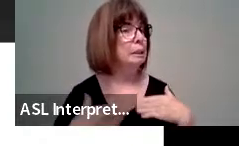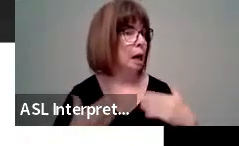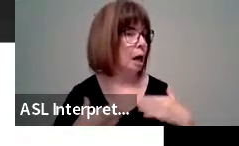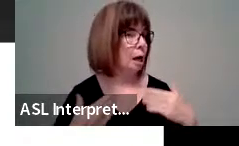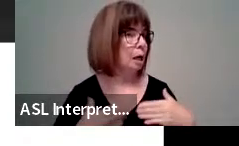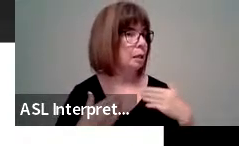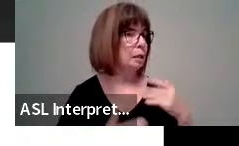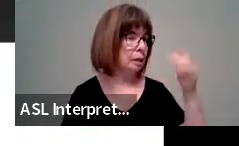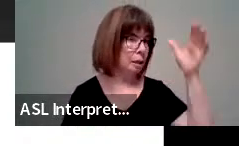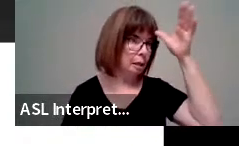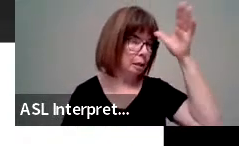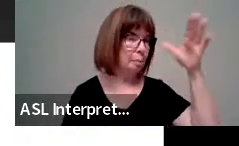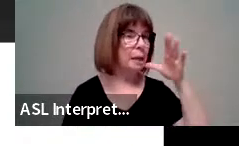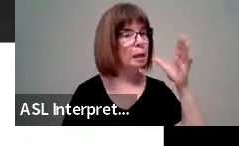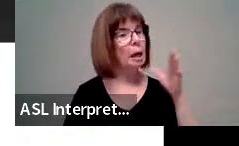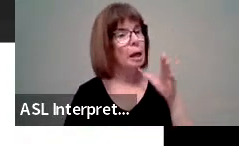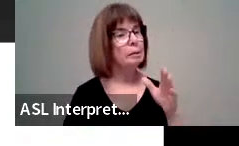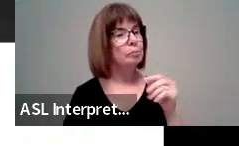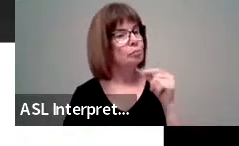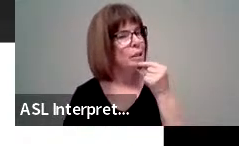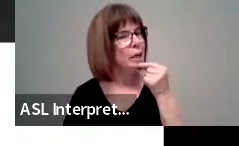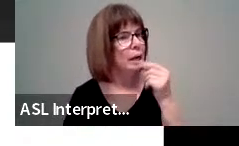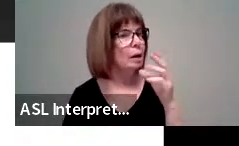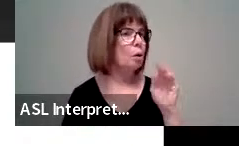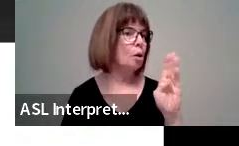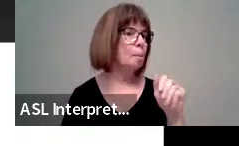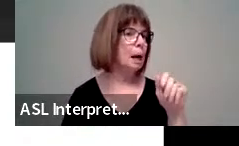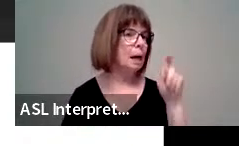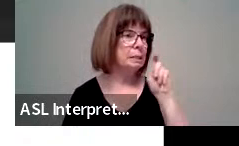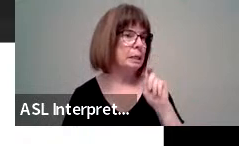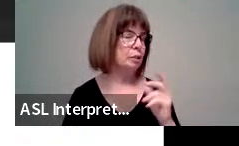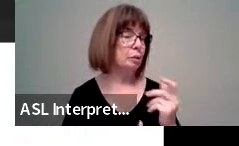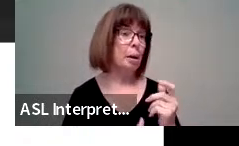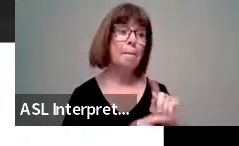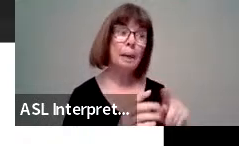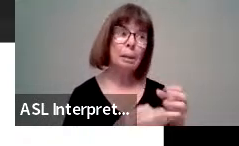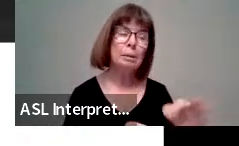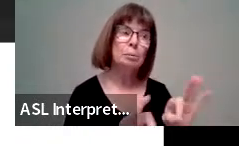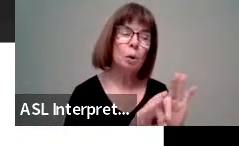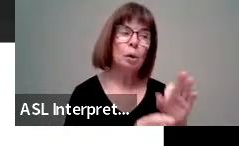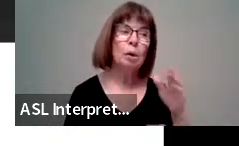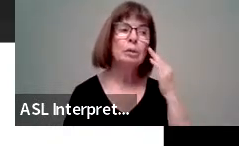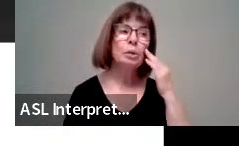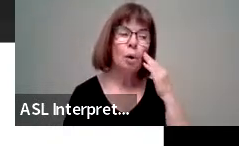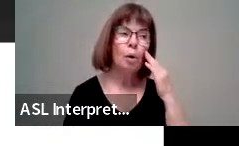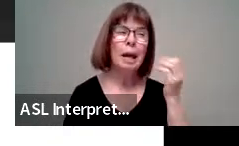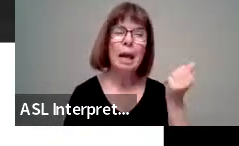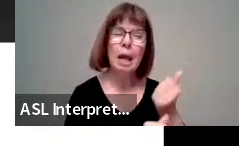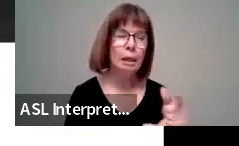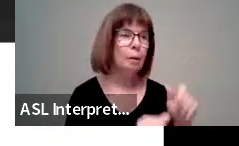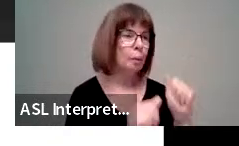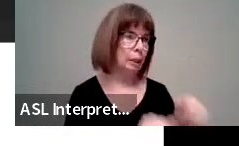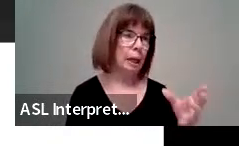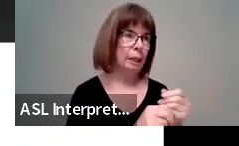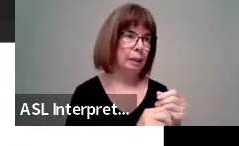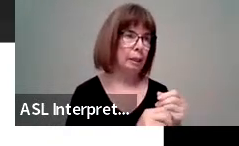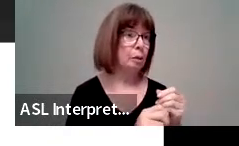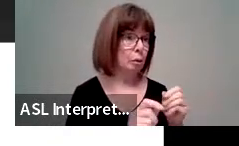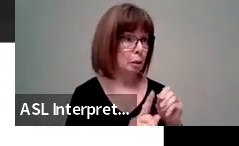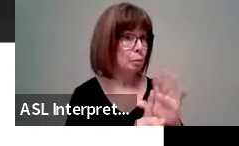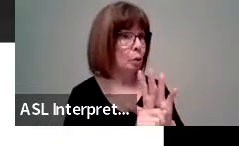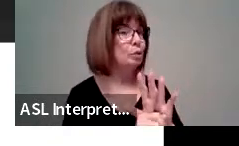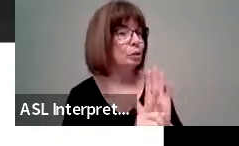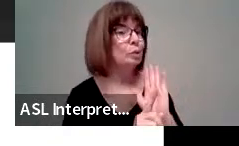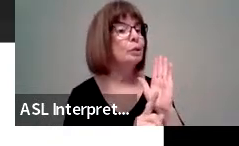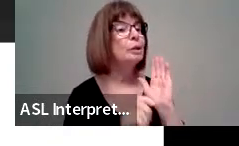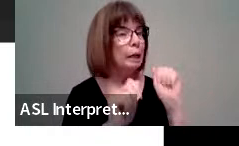and most are gay or bisexual men, although it's important to note that anyone can get Mpox after an exposure. 40% of